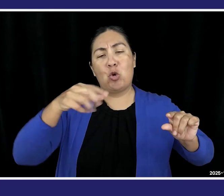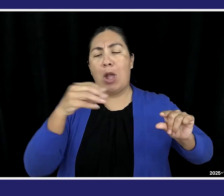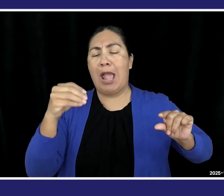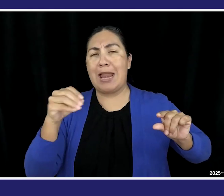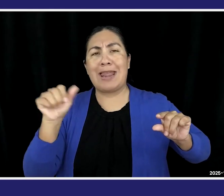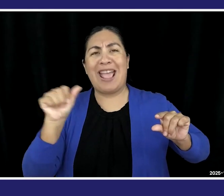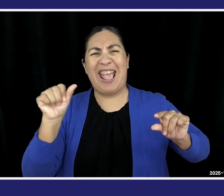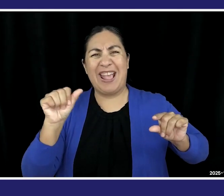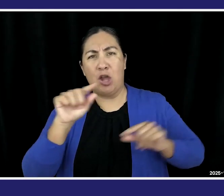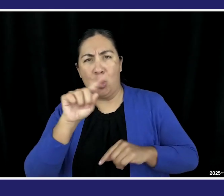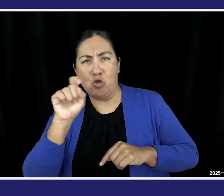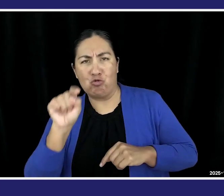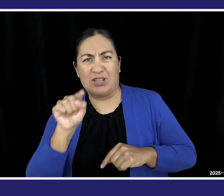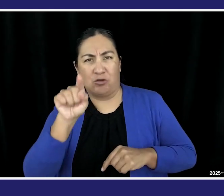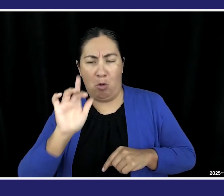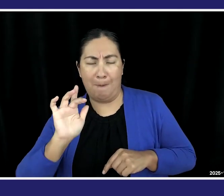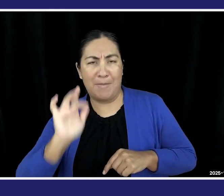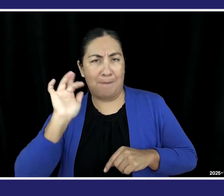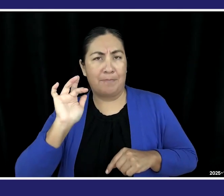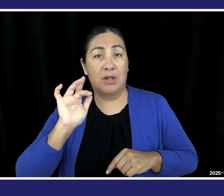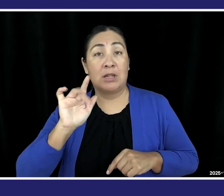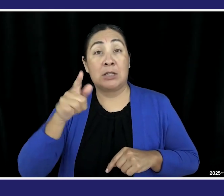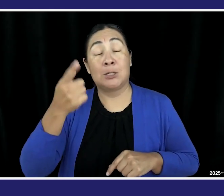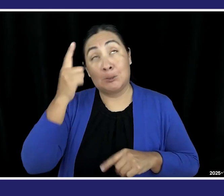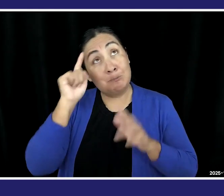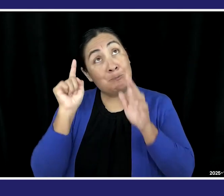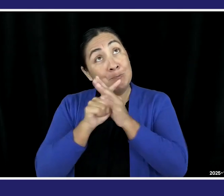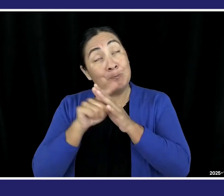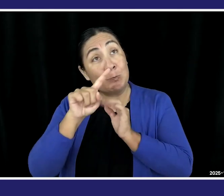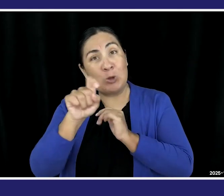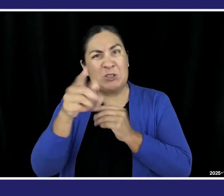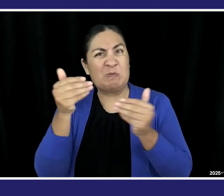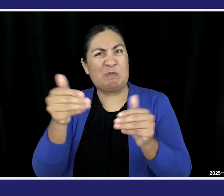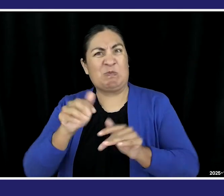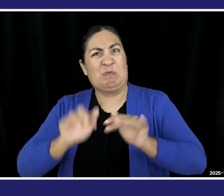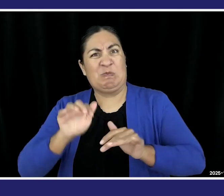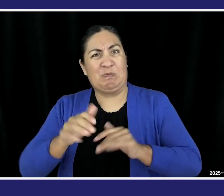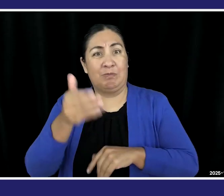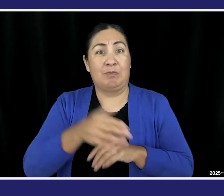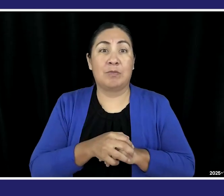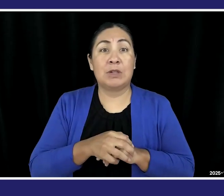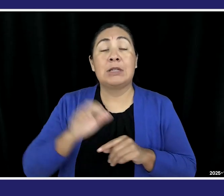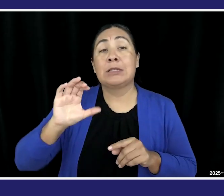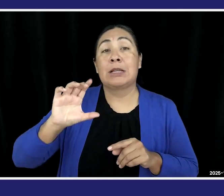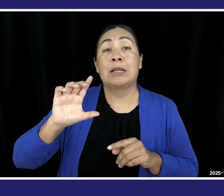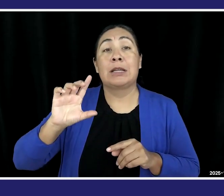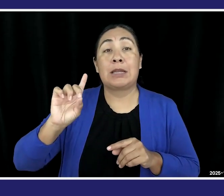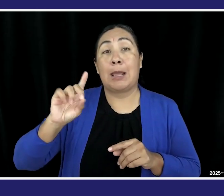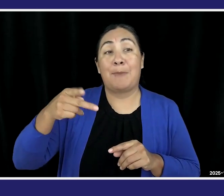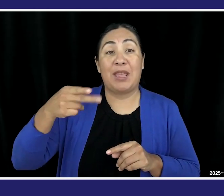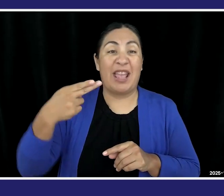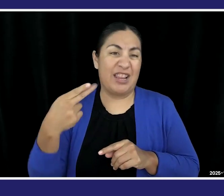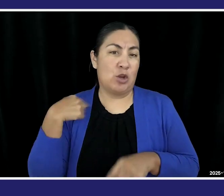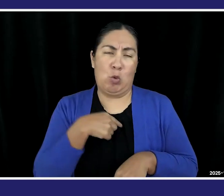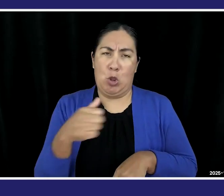it. Please place any questions you have in there. CDPH will not be responding directly to comments